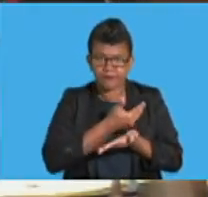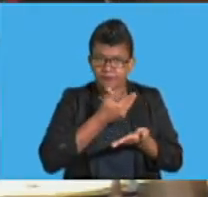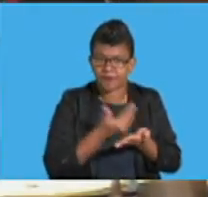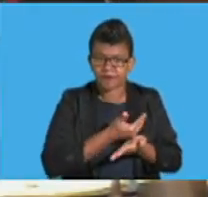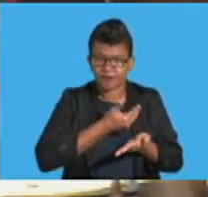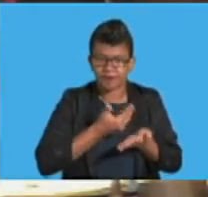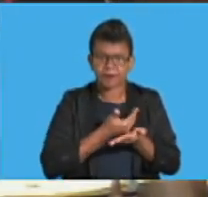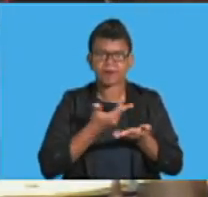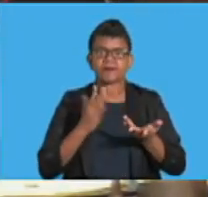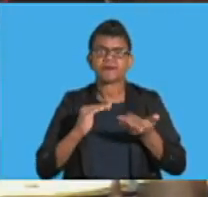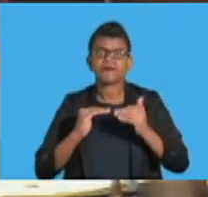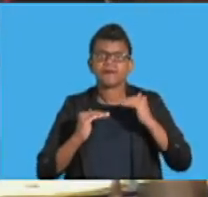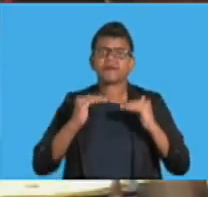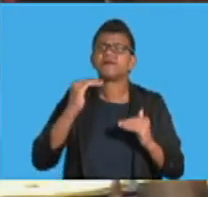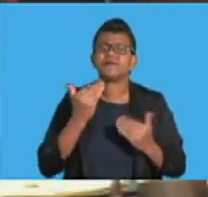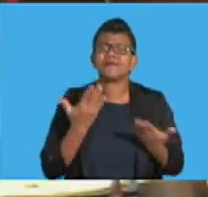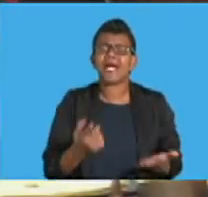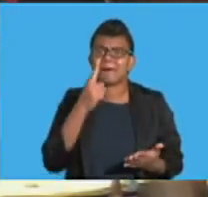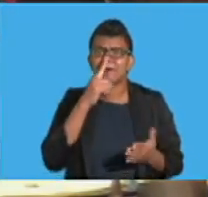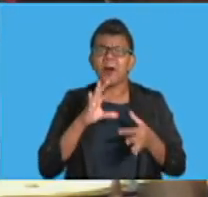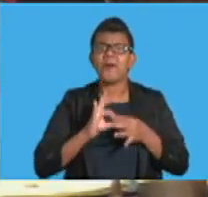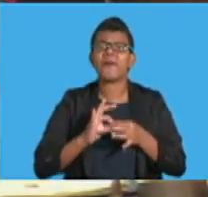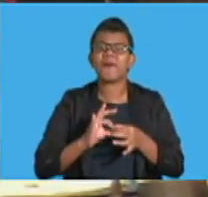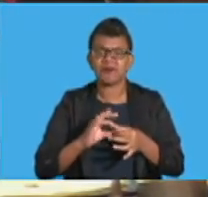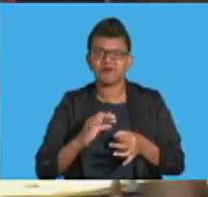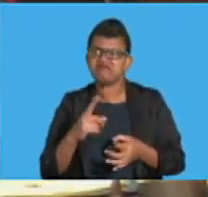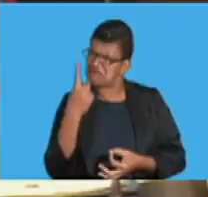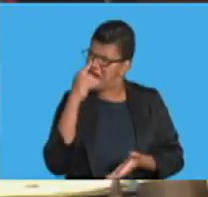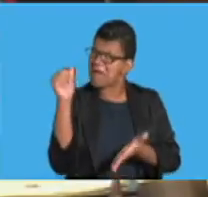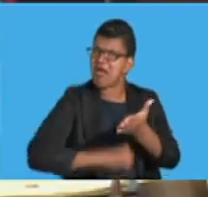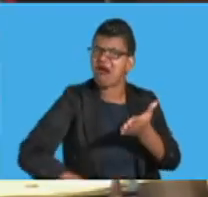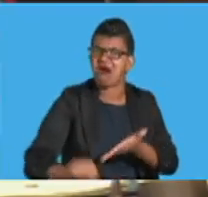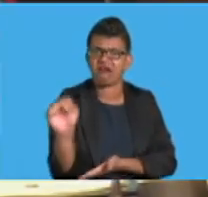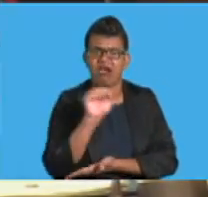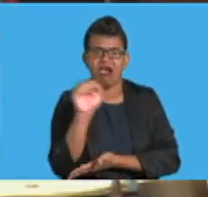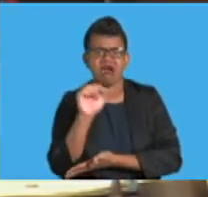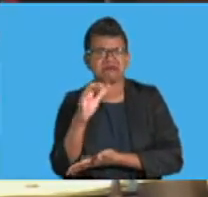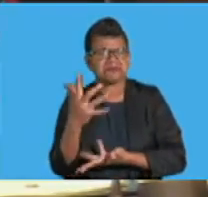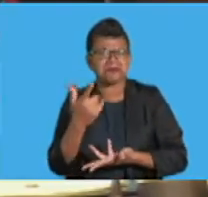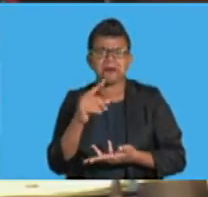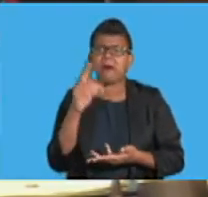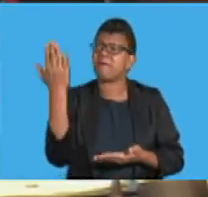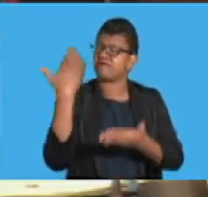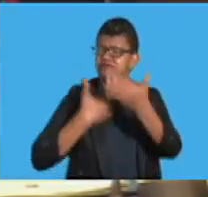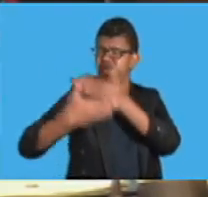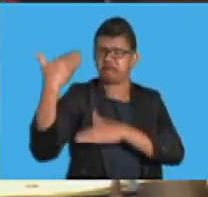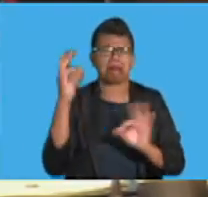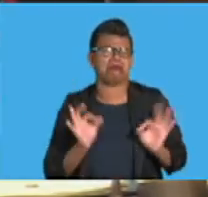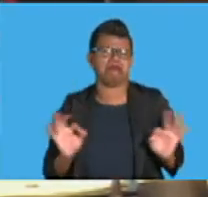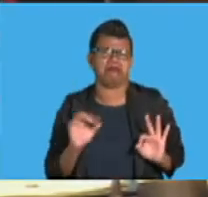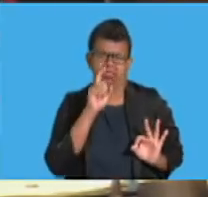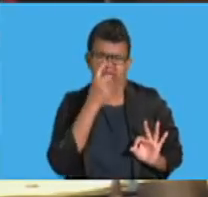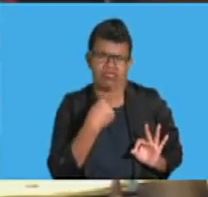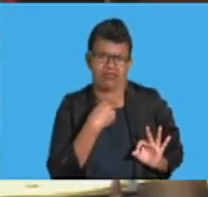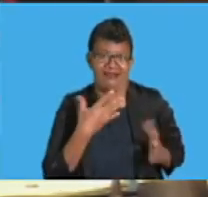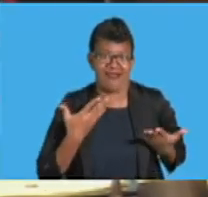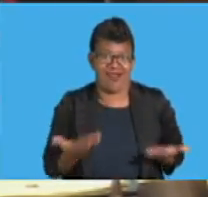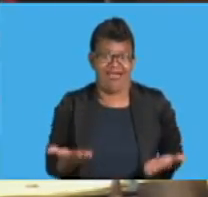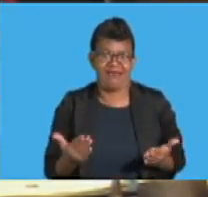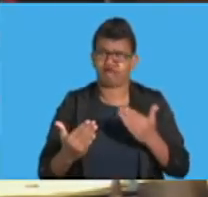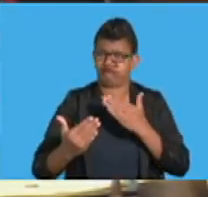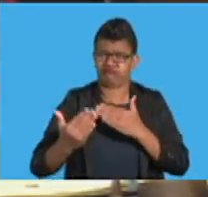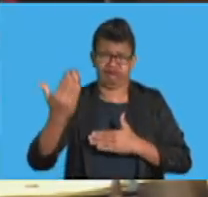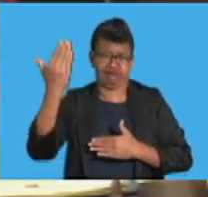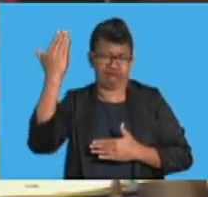owned vehicles by the average household and the accelerated pace of building and constructions everywhere noted through the lack of skilled workers is